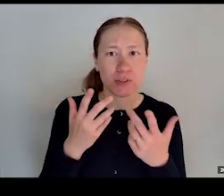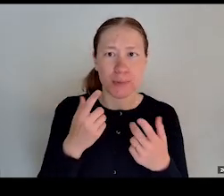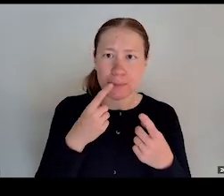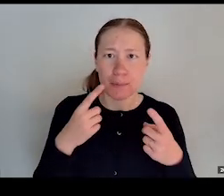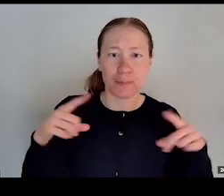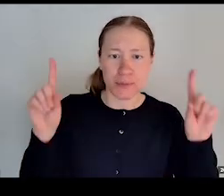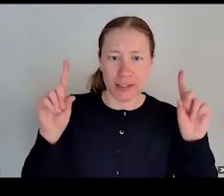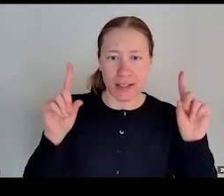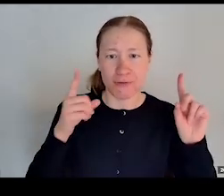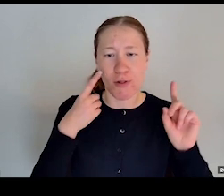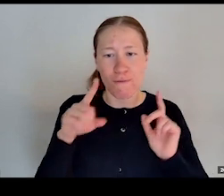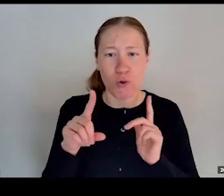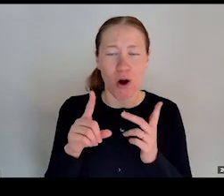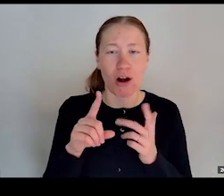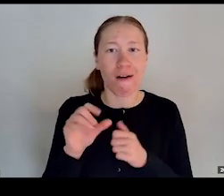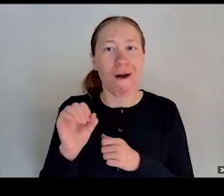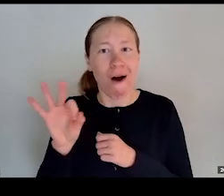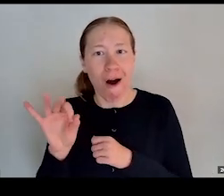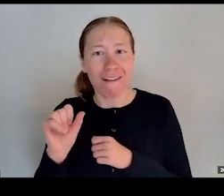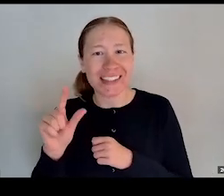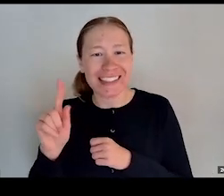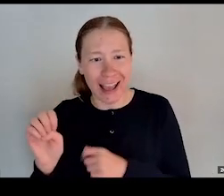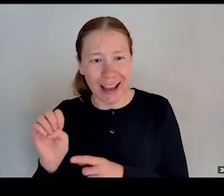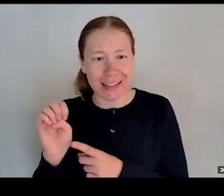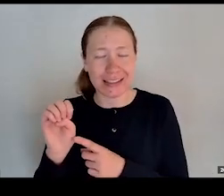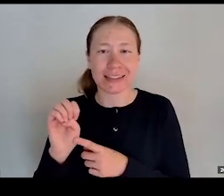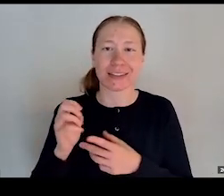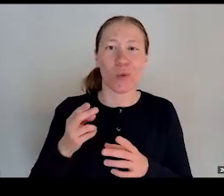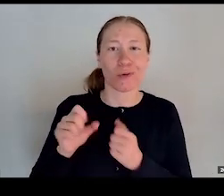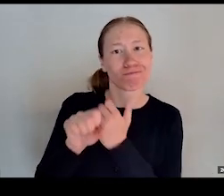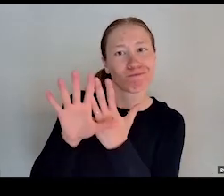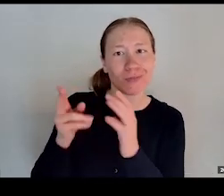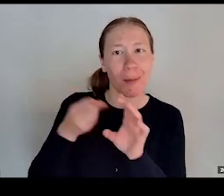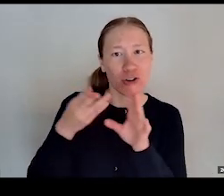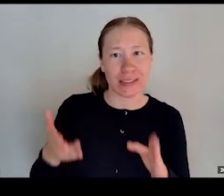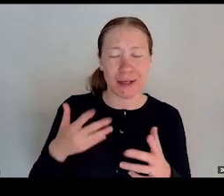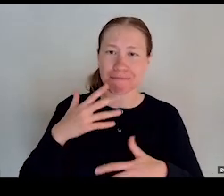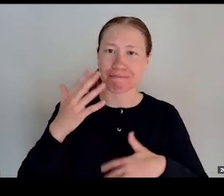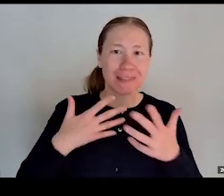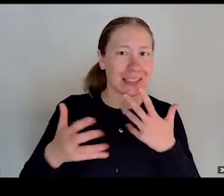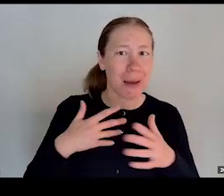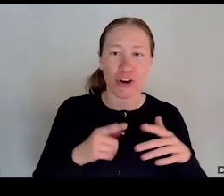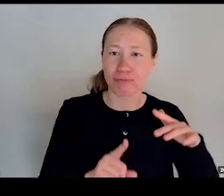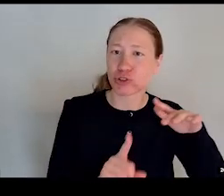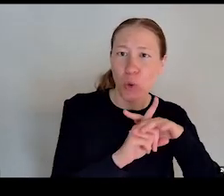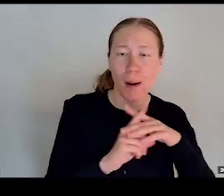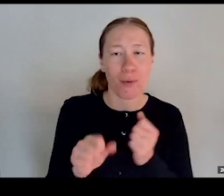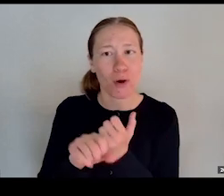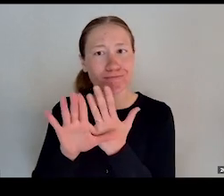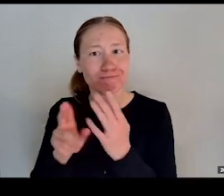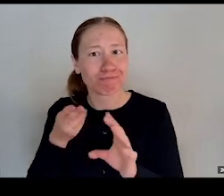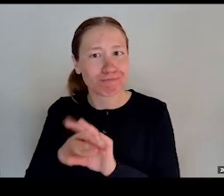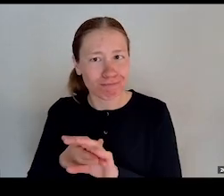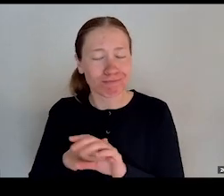successful meeting or event and that it's accessible to everyone no matter how they're participating. With that, you may also want to consider